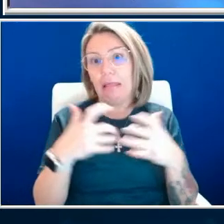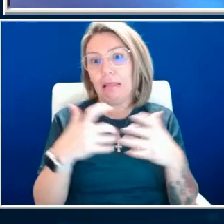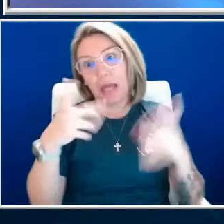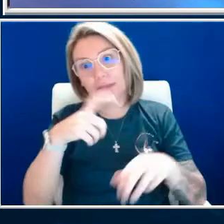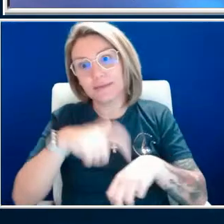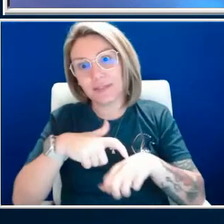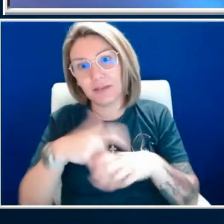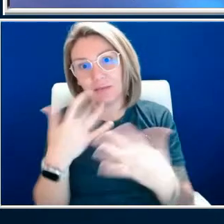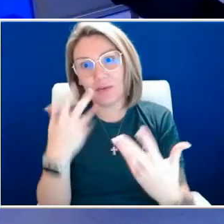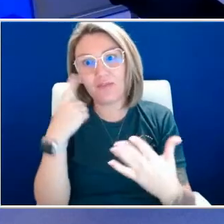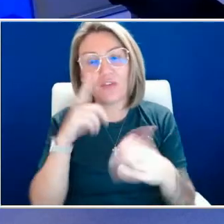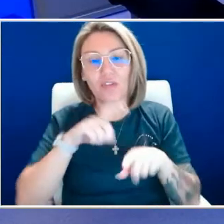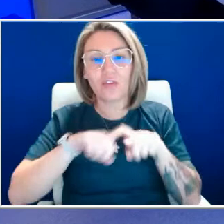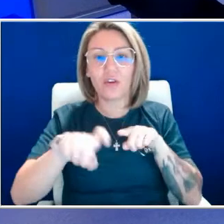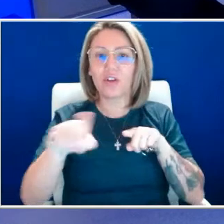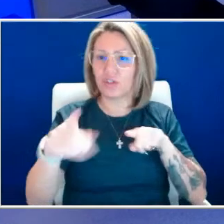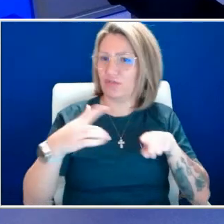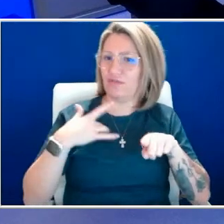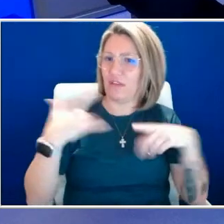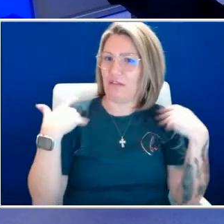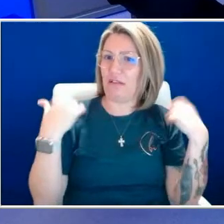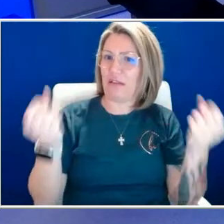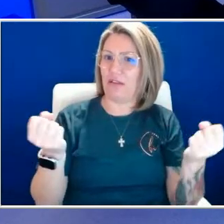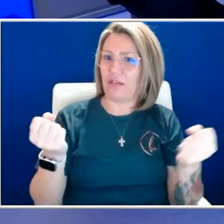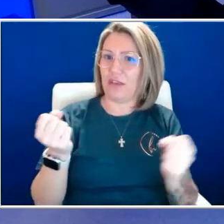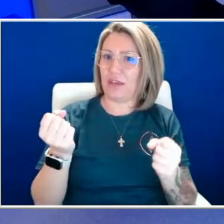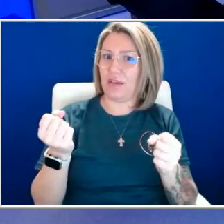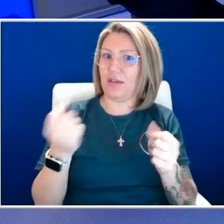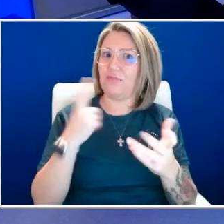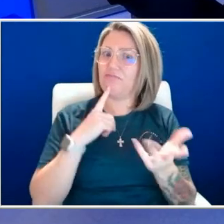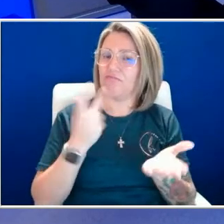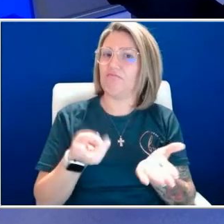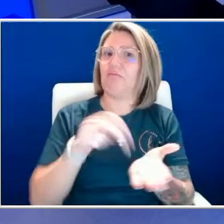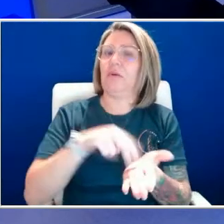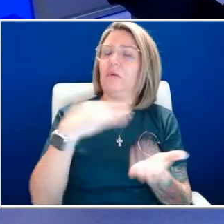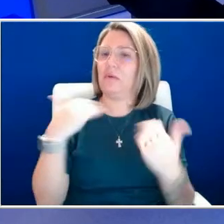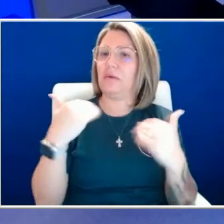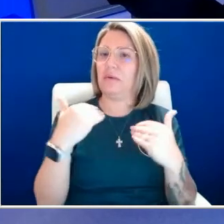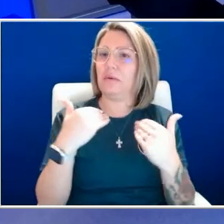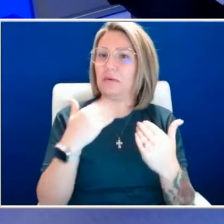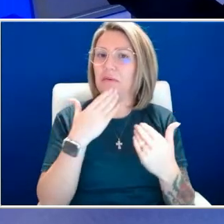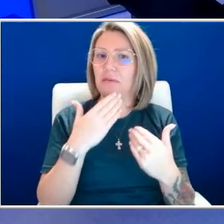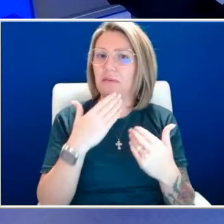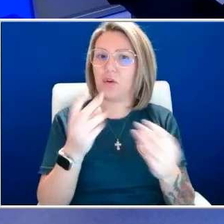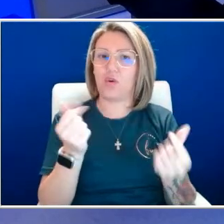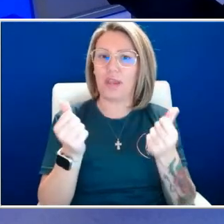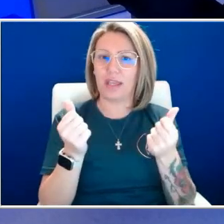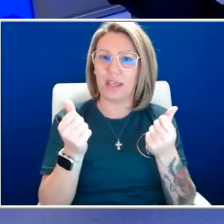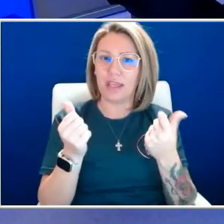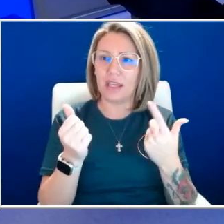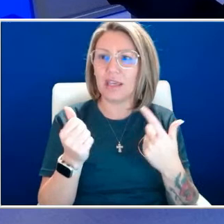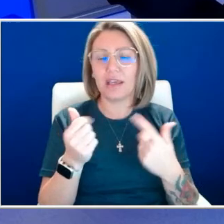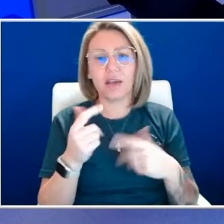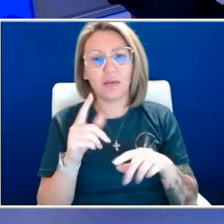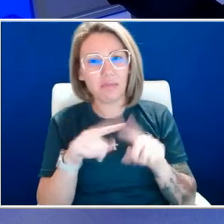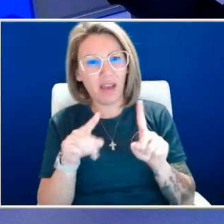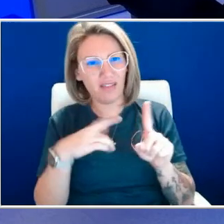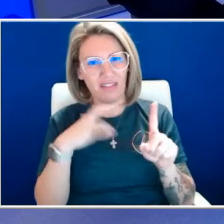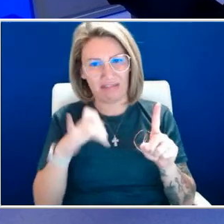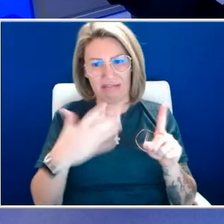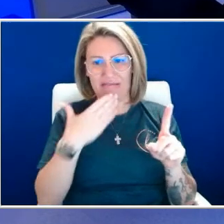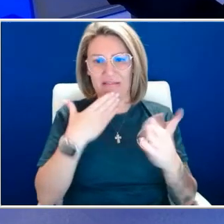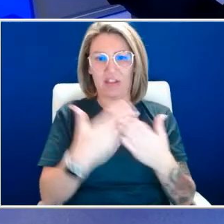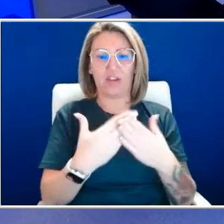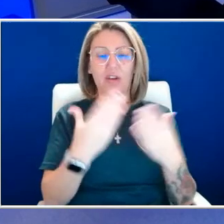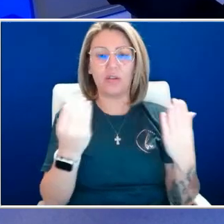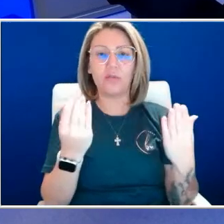Jackie felt really healthy really quickly. We know that 27 hours is pretty rare. But is feeling that good, and what you were seeing when